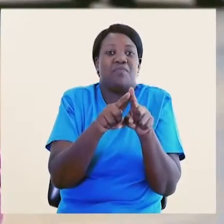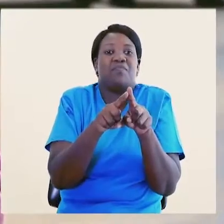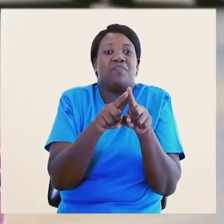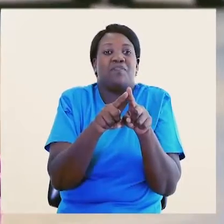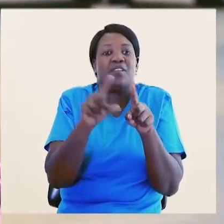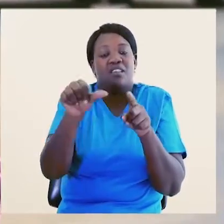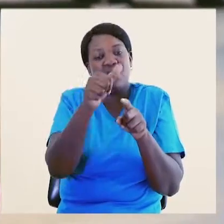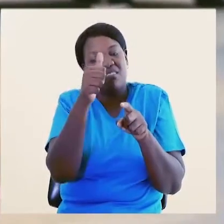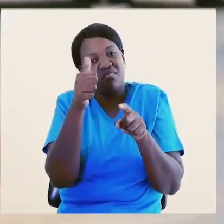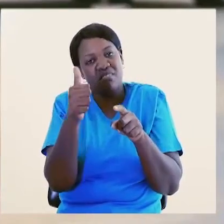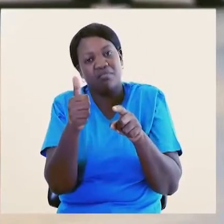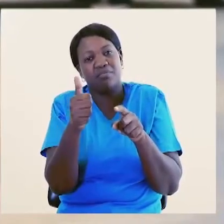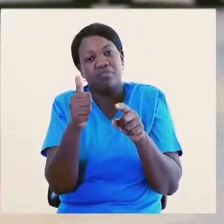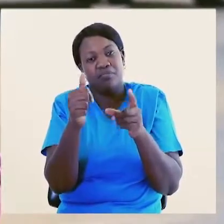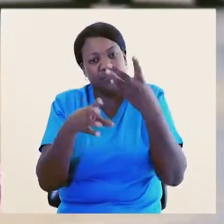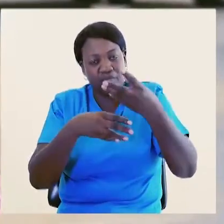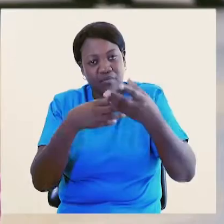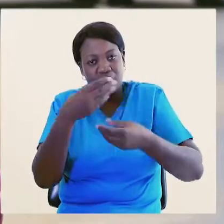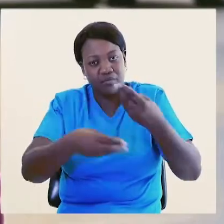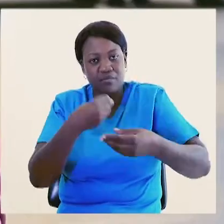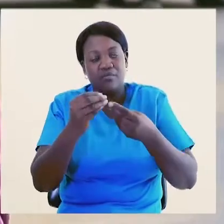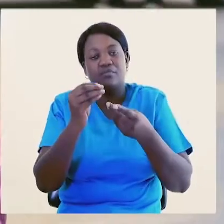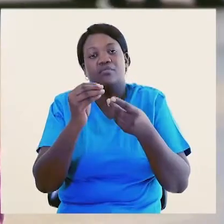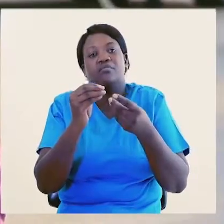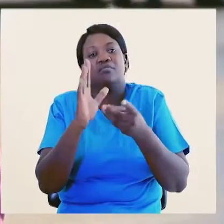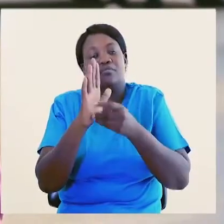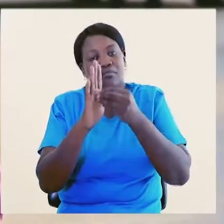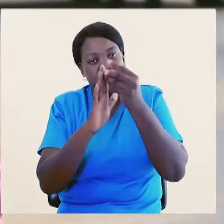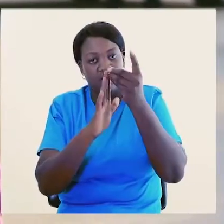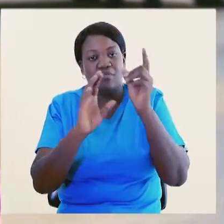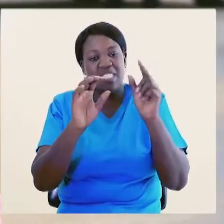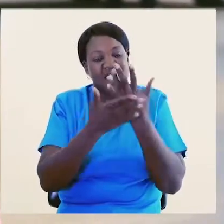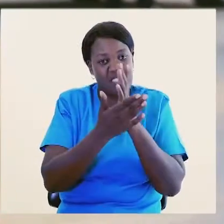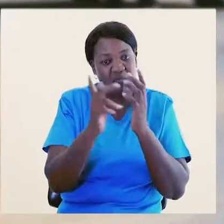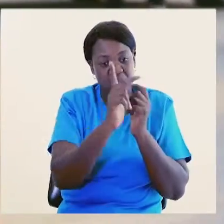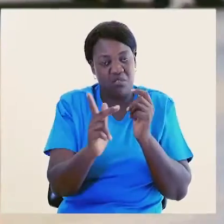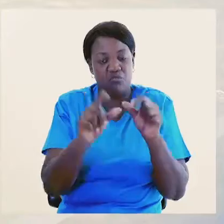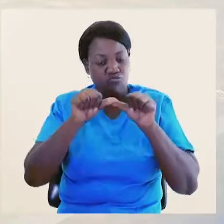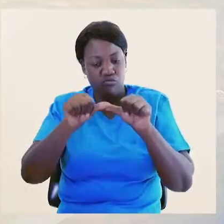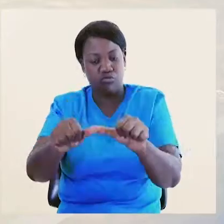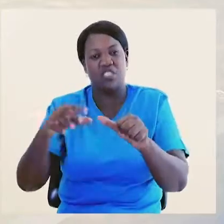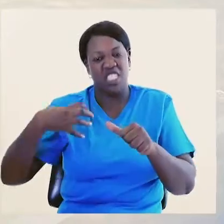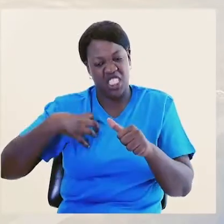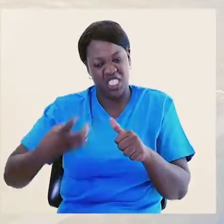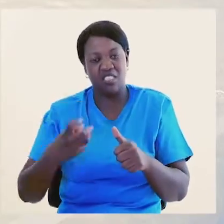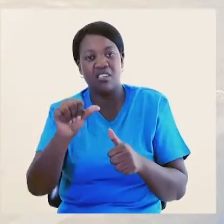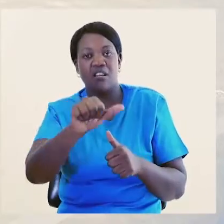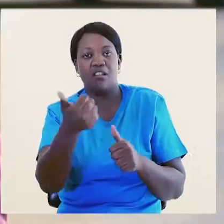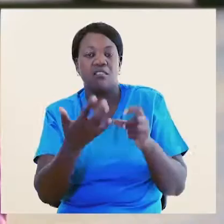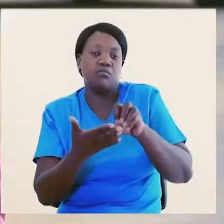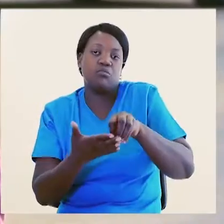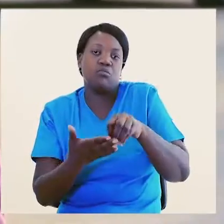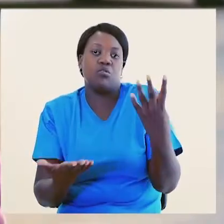other words, economic growth can make some people rich while the majority remain poor. A country's wealth will